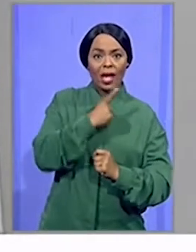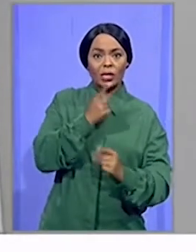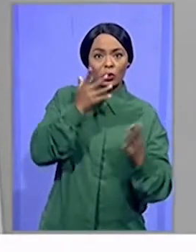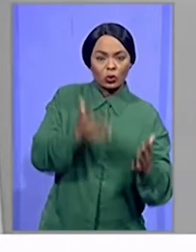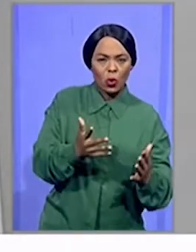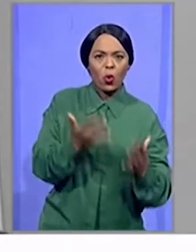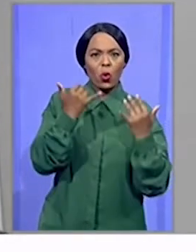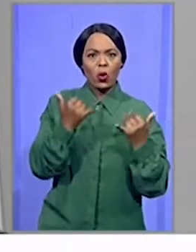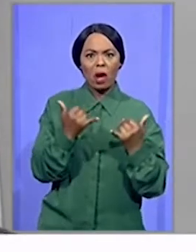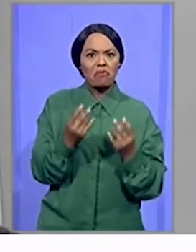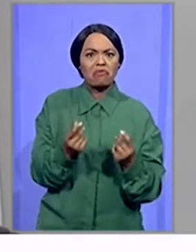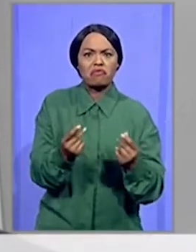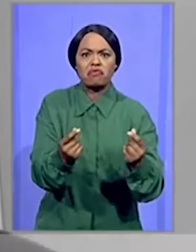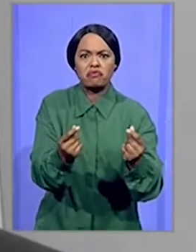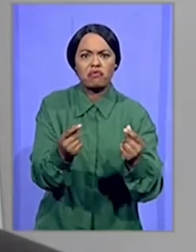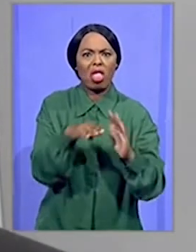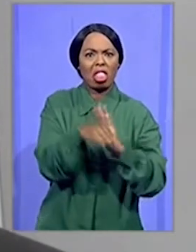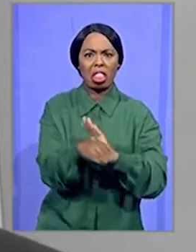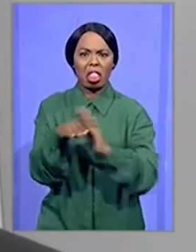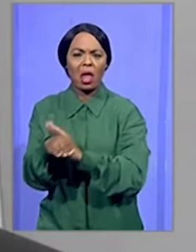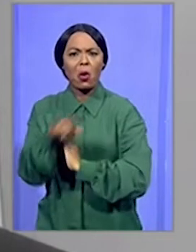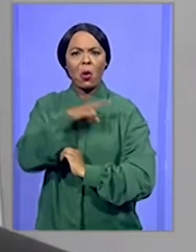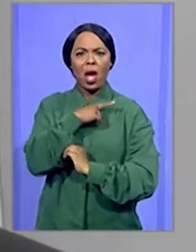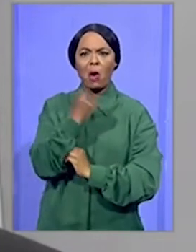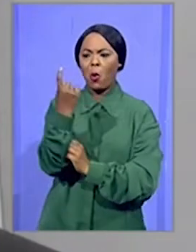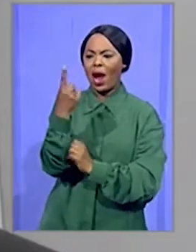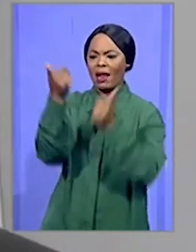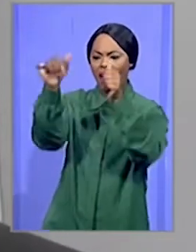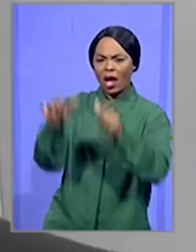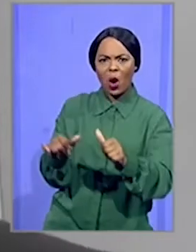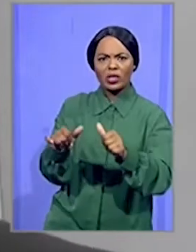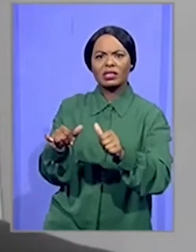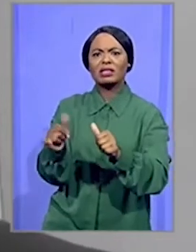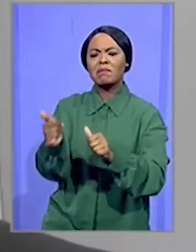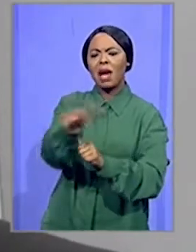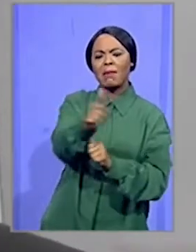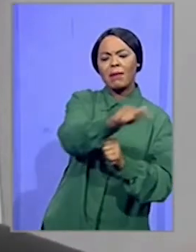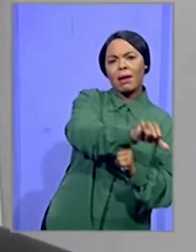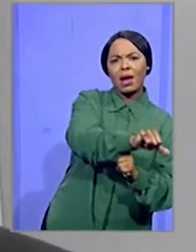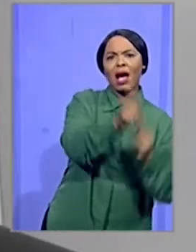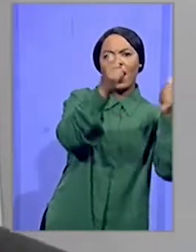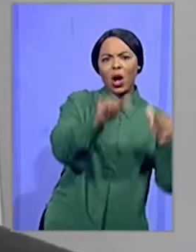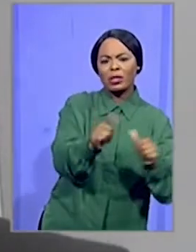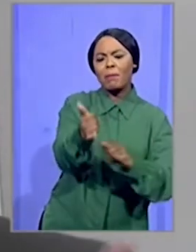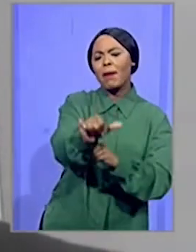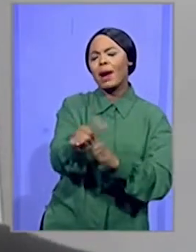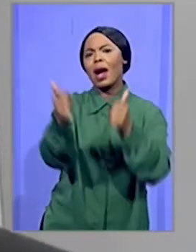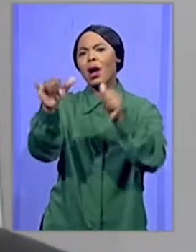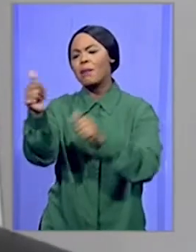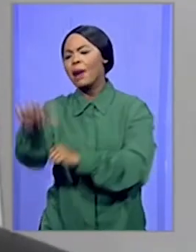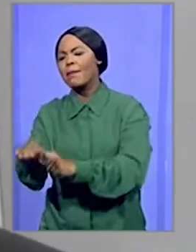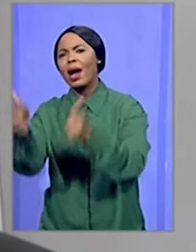a needle. You go to one account, it will then lead you to another account and to another account. And what one